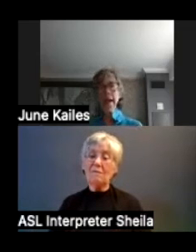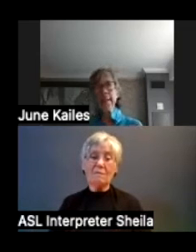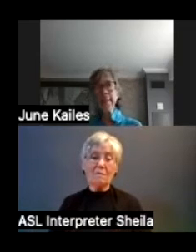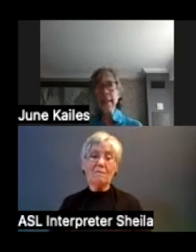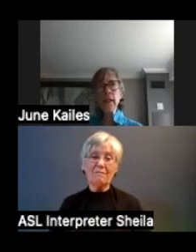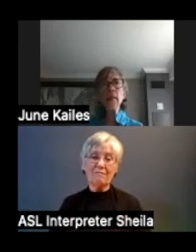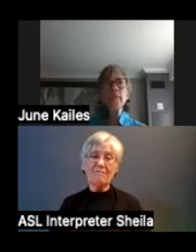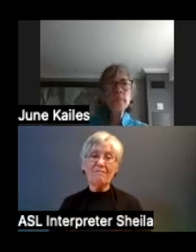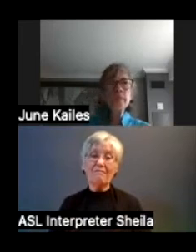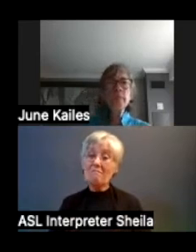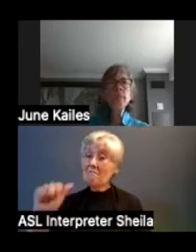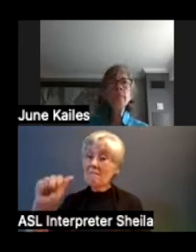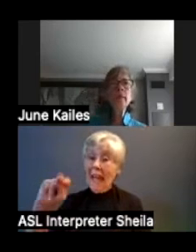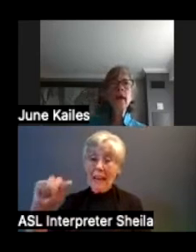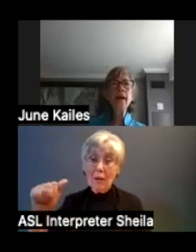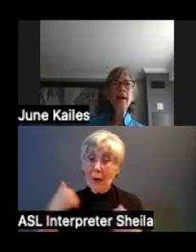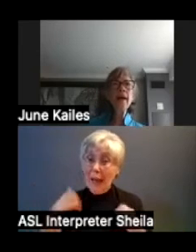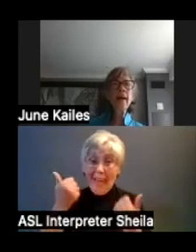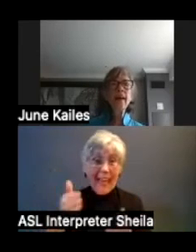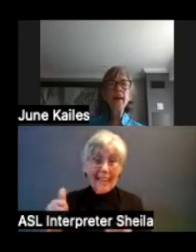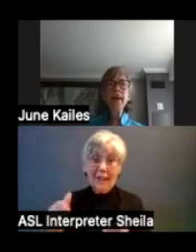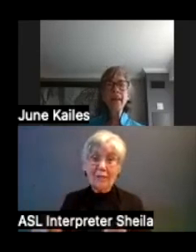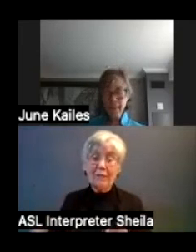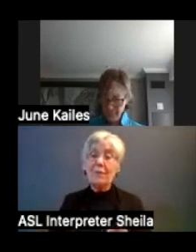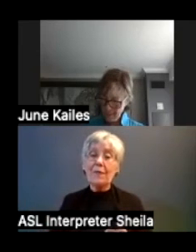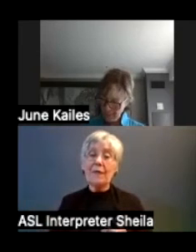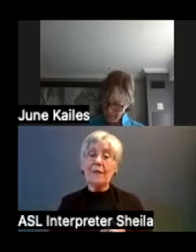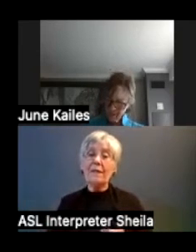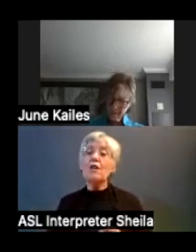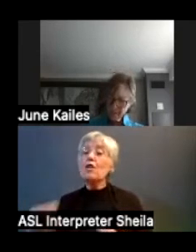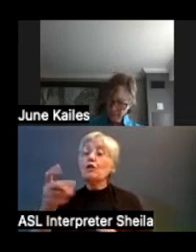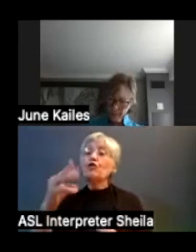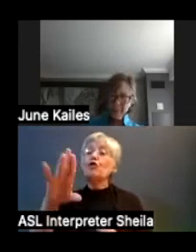Anna, anything there? This is Marcia. Sherry says they're all common.